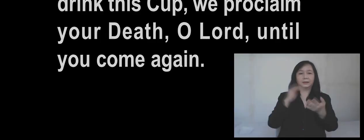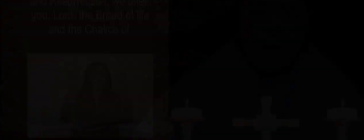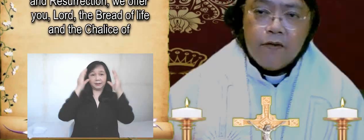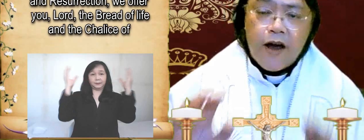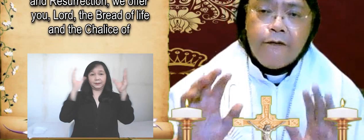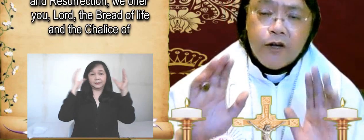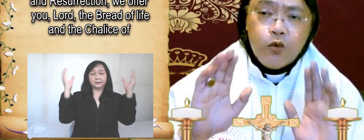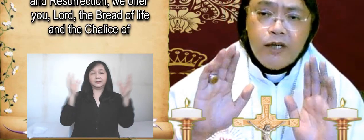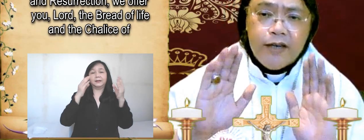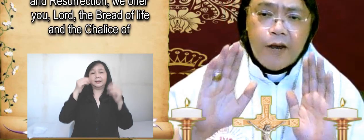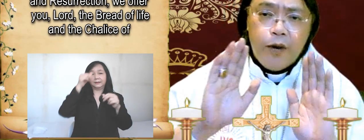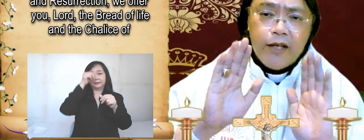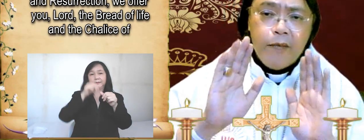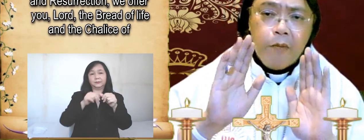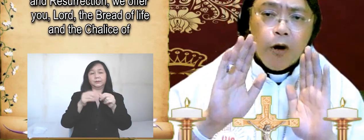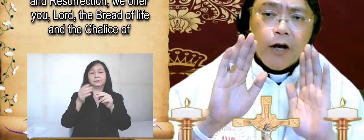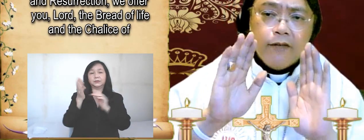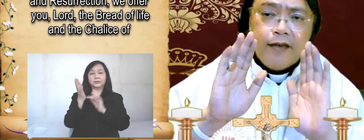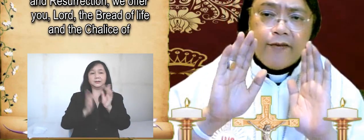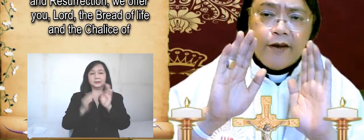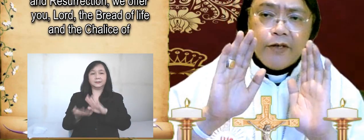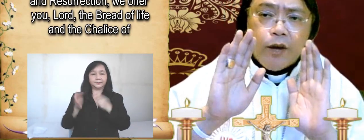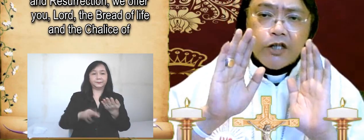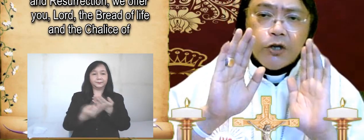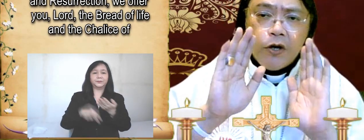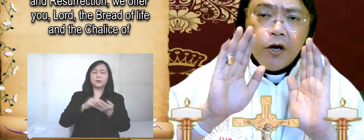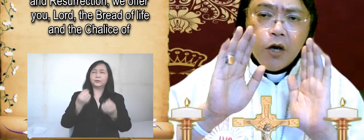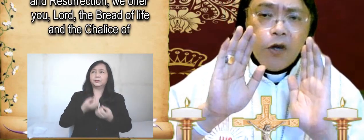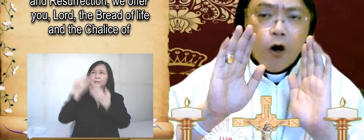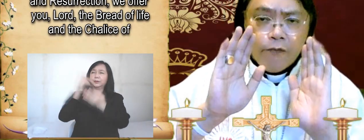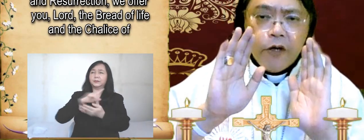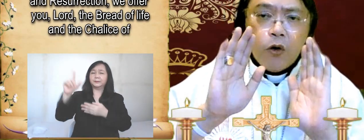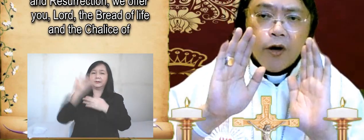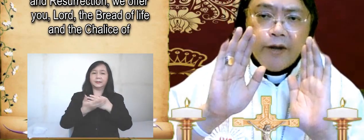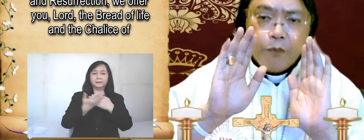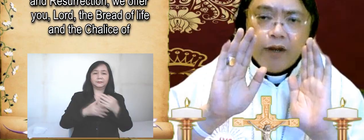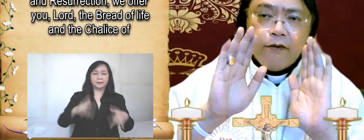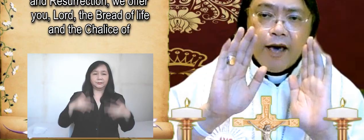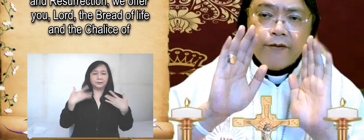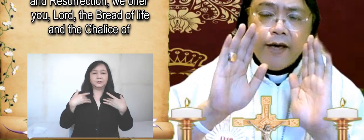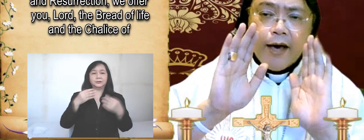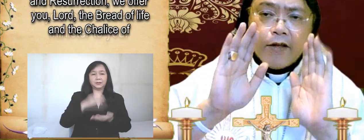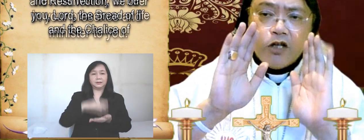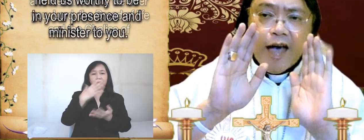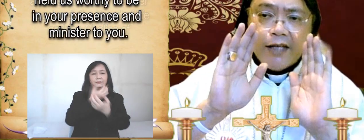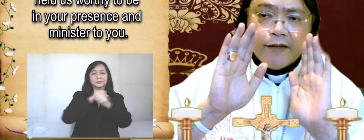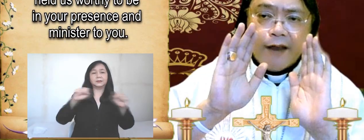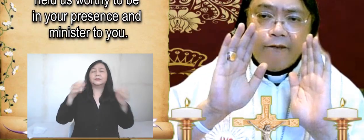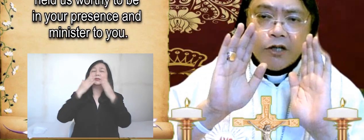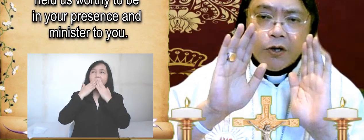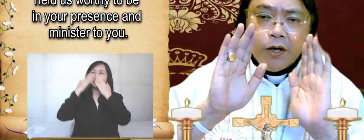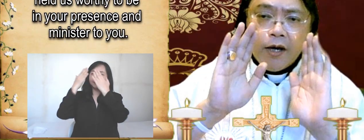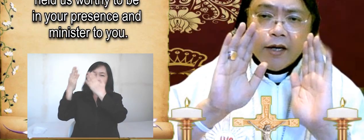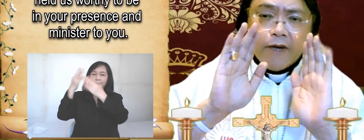come again. Therefore, as we celebrate the memorial of his death and resurrection, we offer you, Lord, the bread of life and the chalice